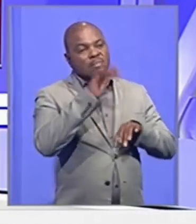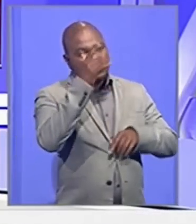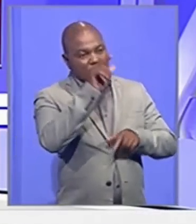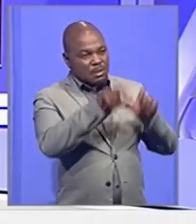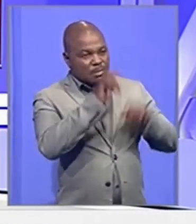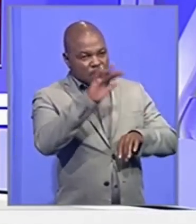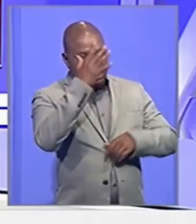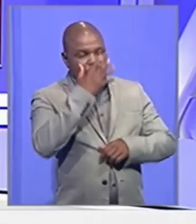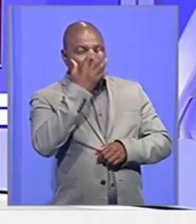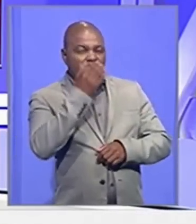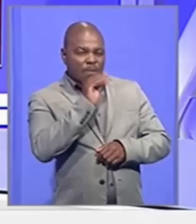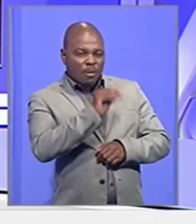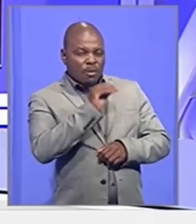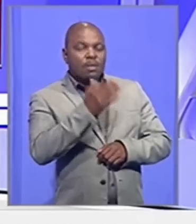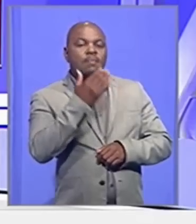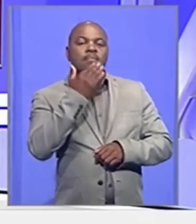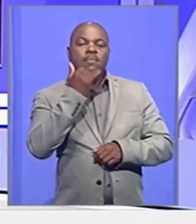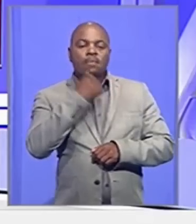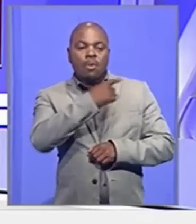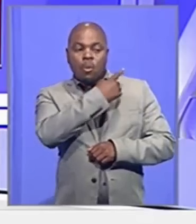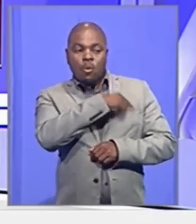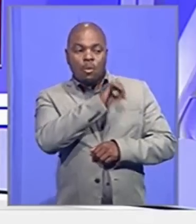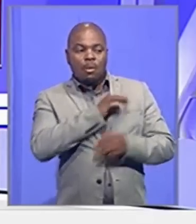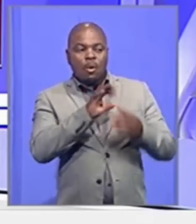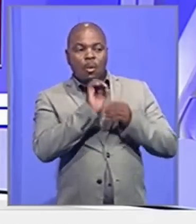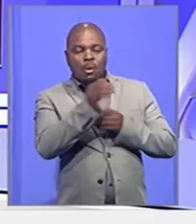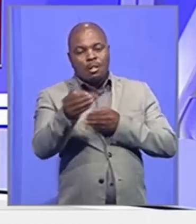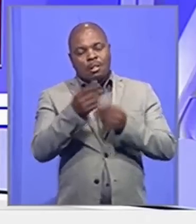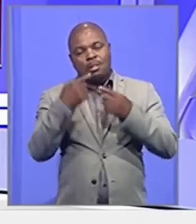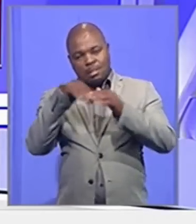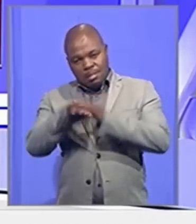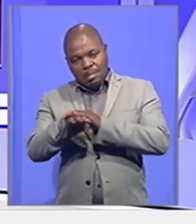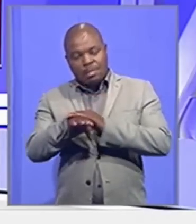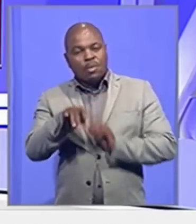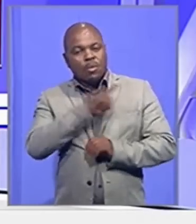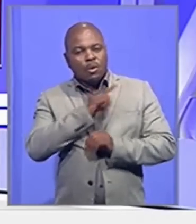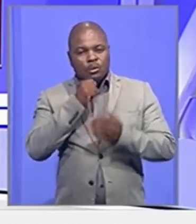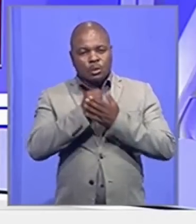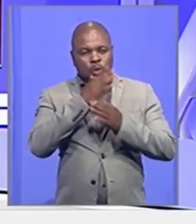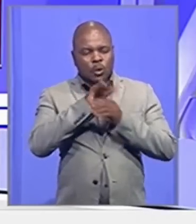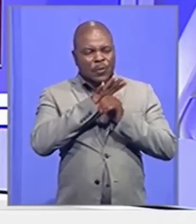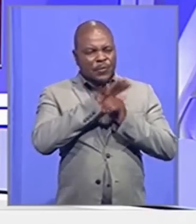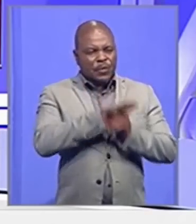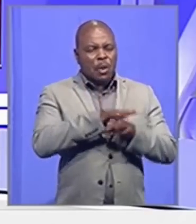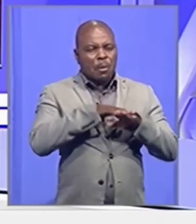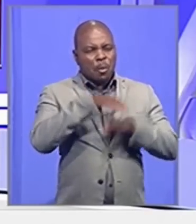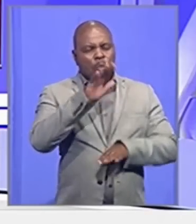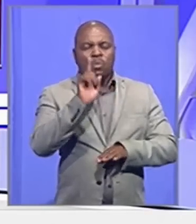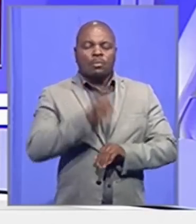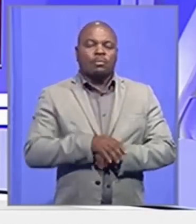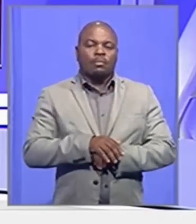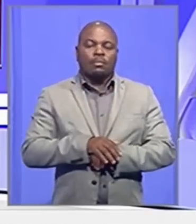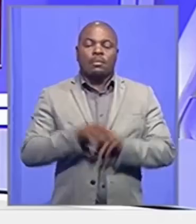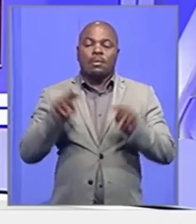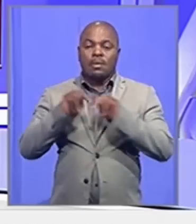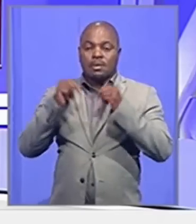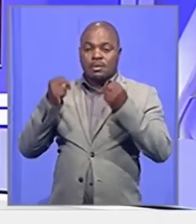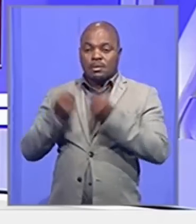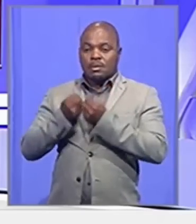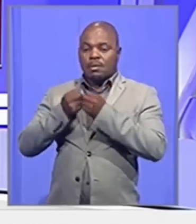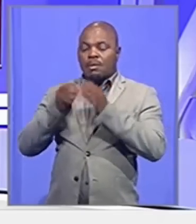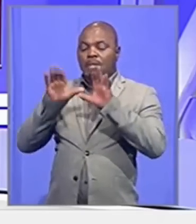a mogotlhano go etela ditheo tse di gaufi tsa boitekanelo go tila go gatelelwa ke bolwetse. Setheo sa Bosetšhaba sa